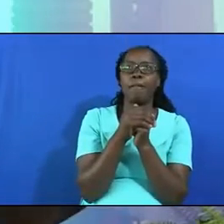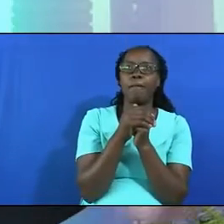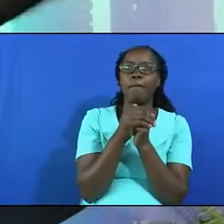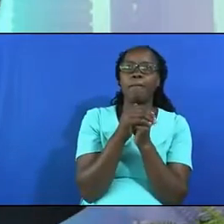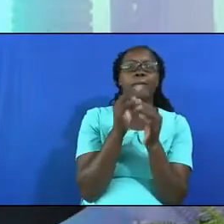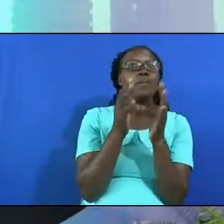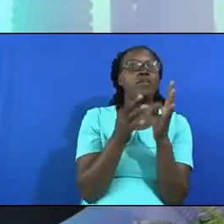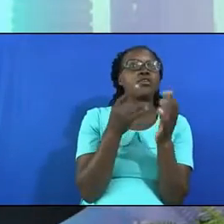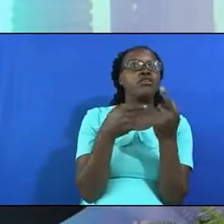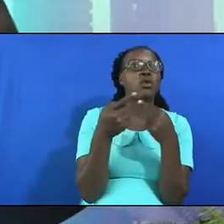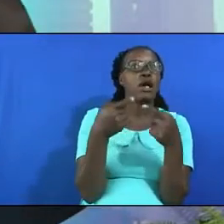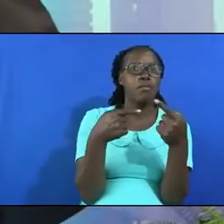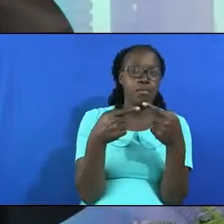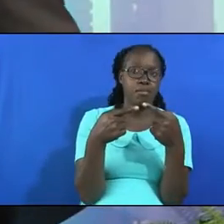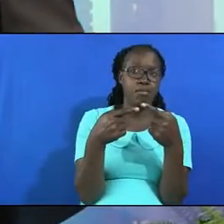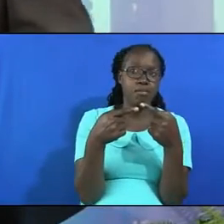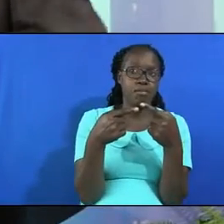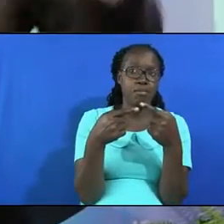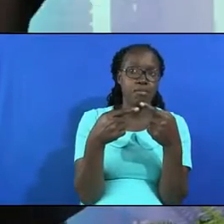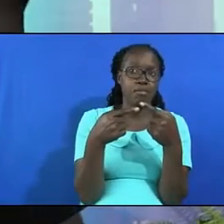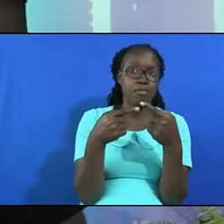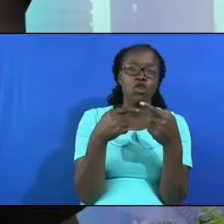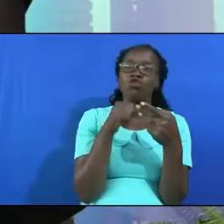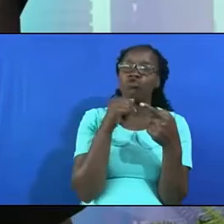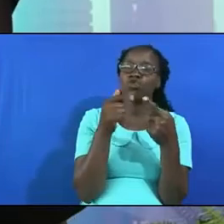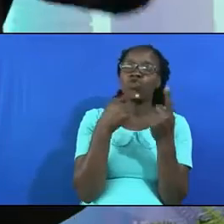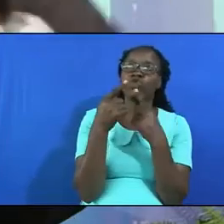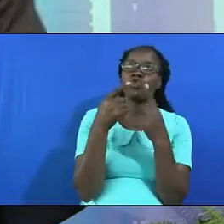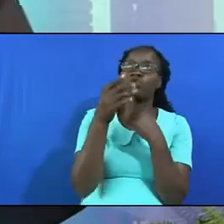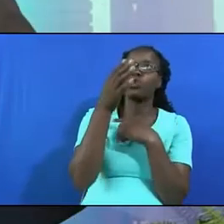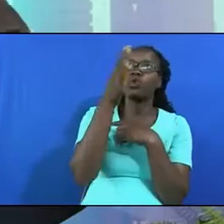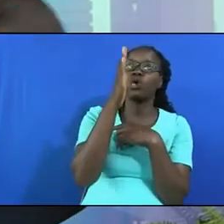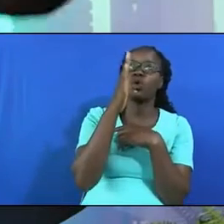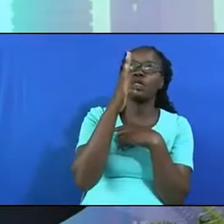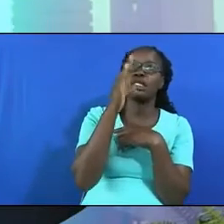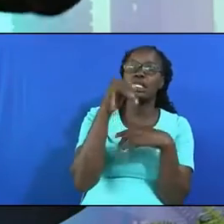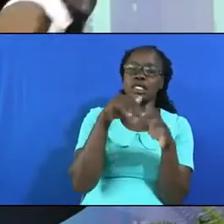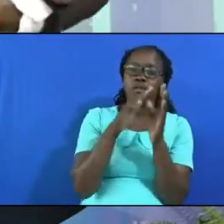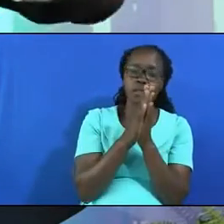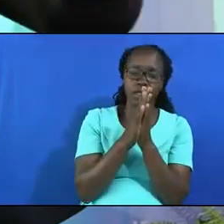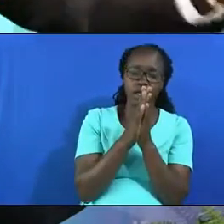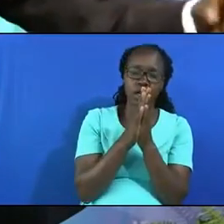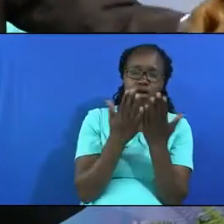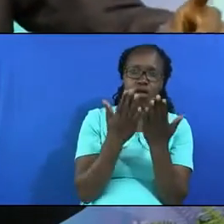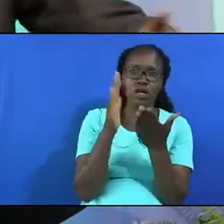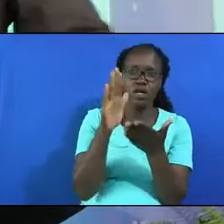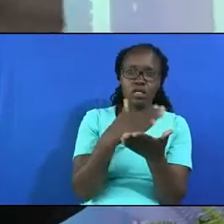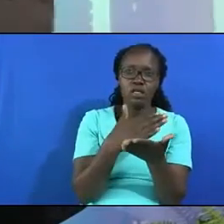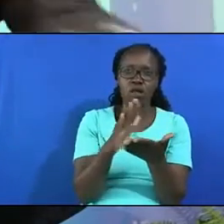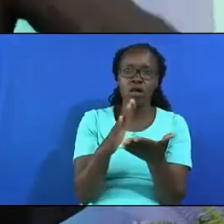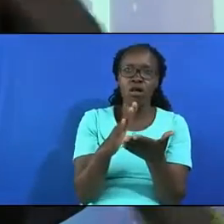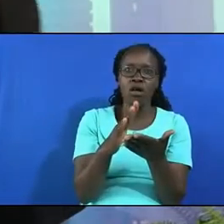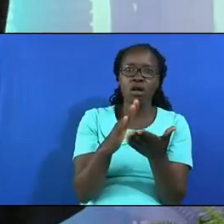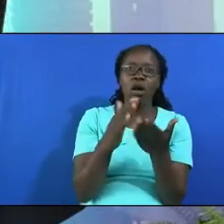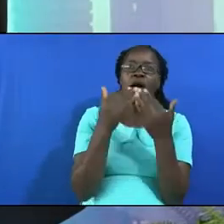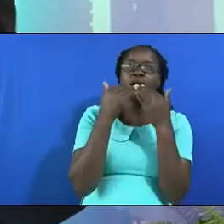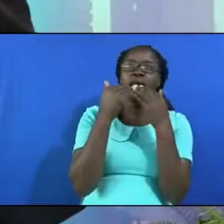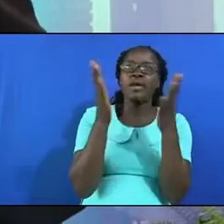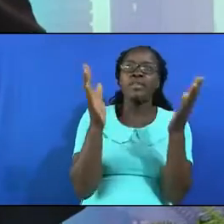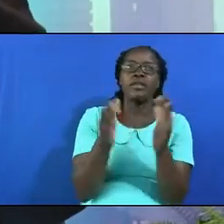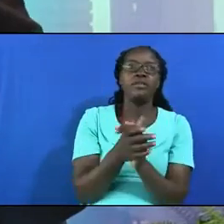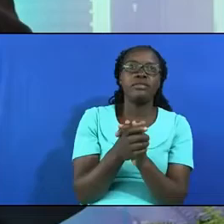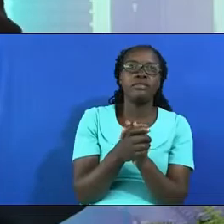So if you come and you don't talk to God in prayer or in song, you have not